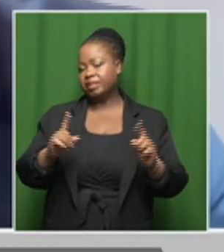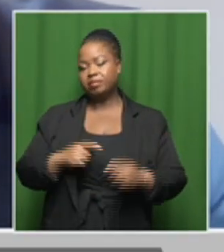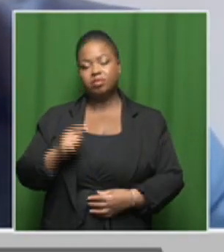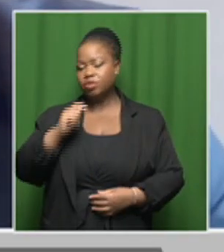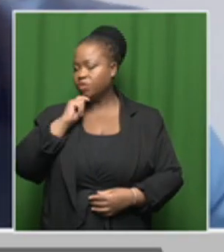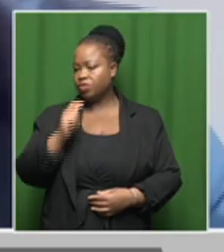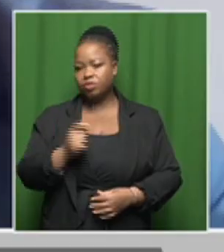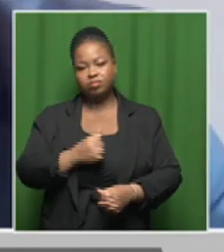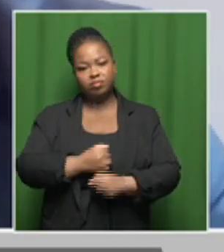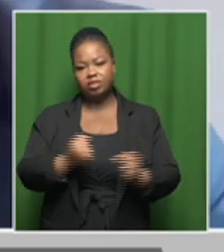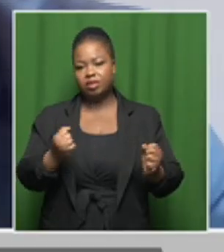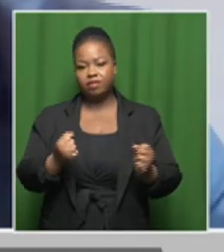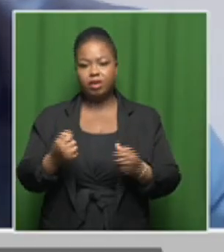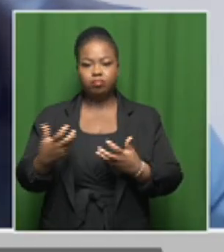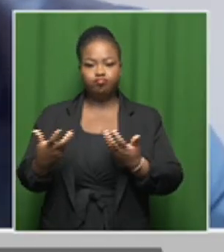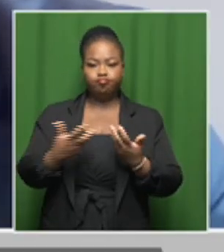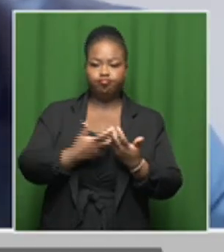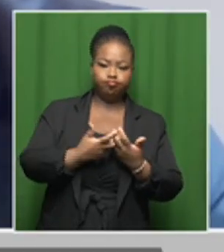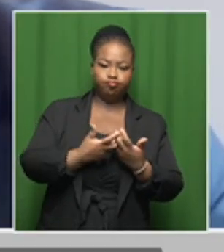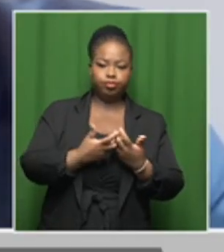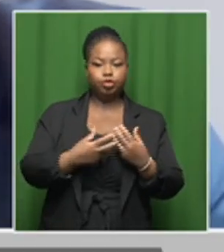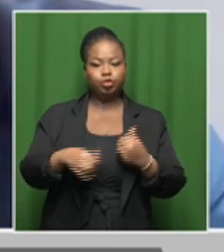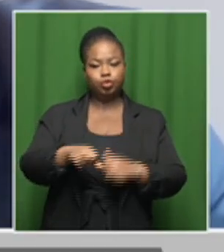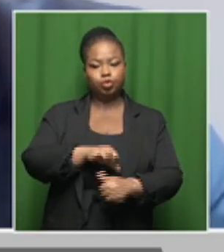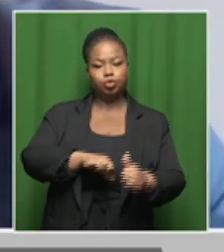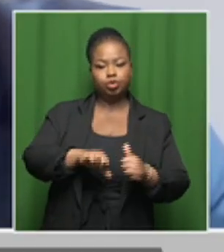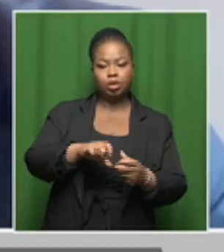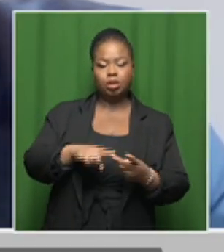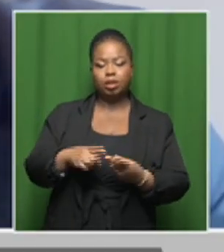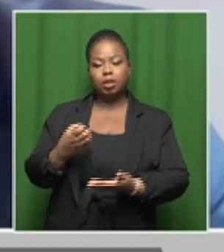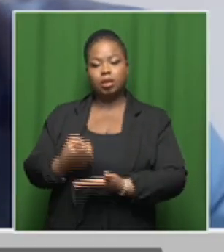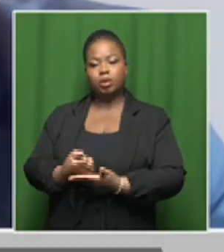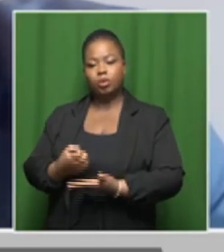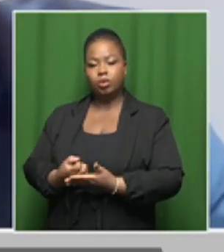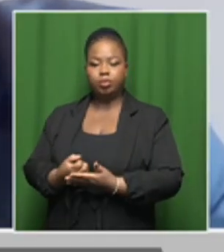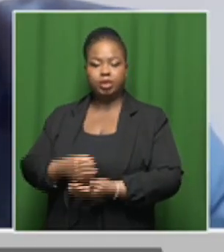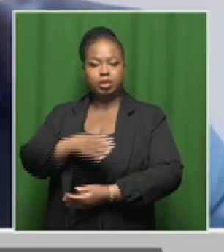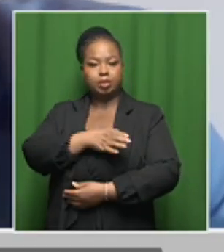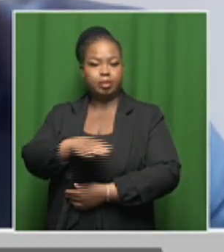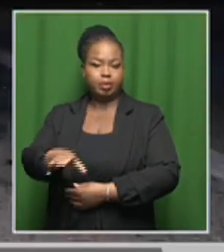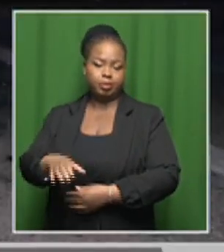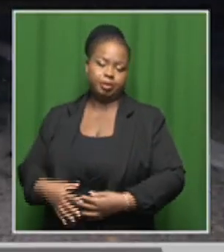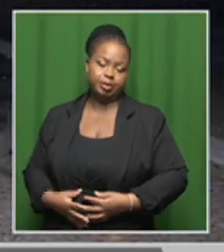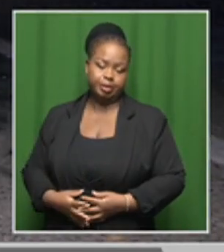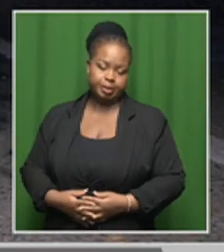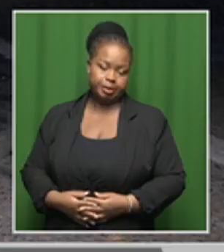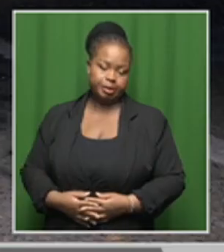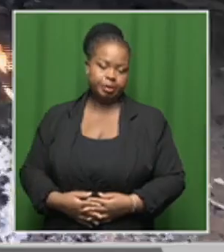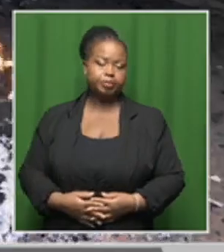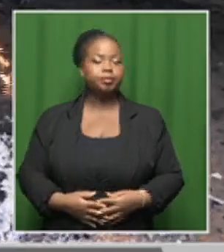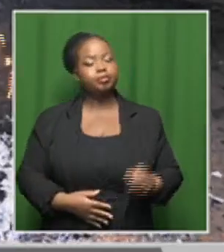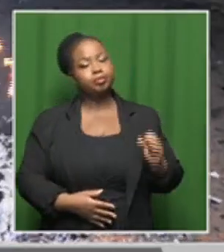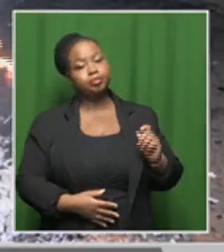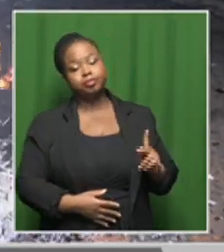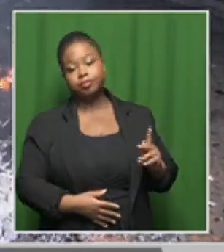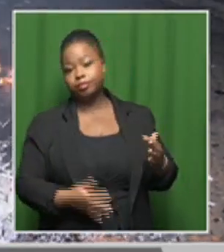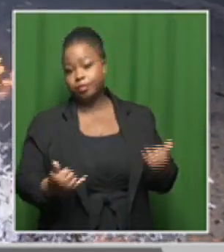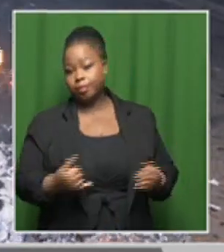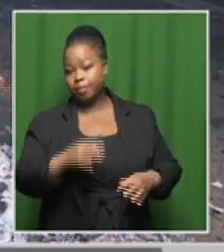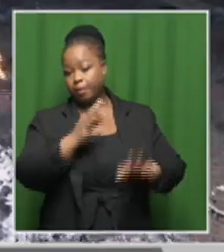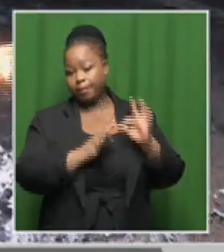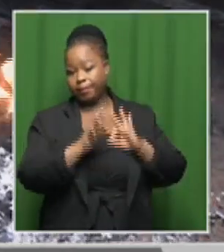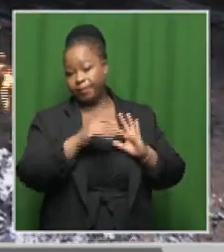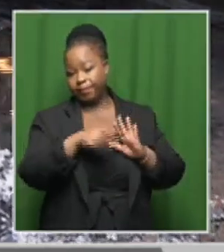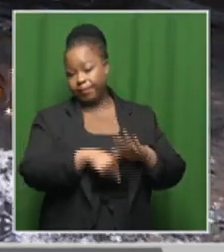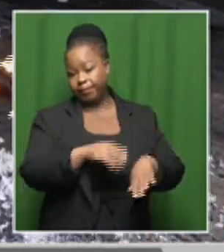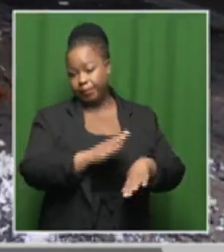not translate into social and economic emancipation. Okay, so let's expand on that further